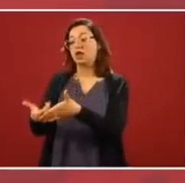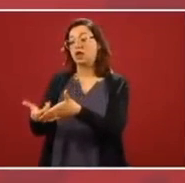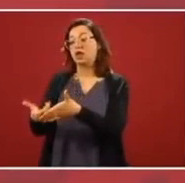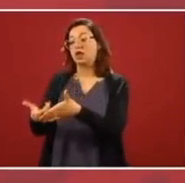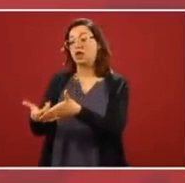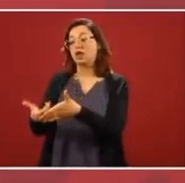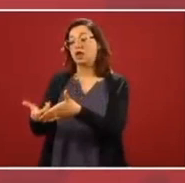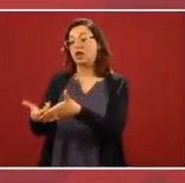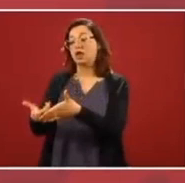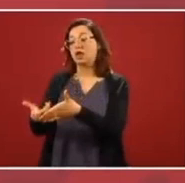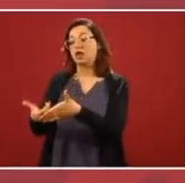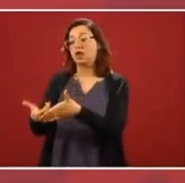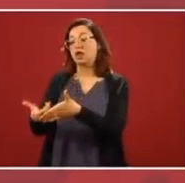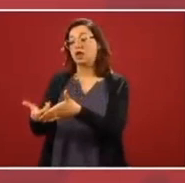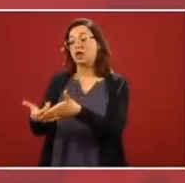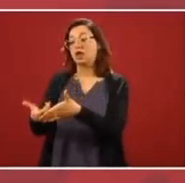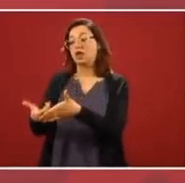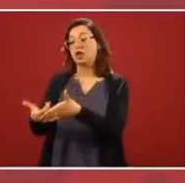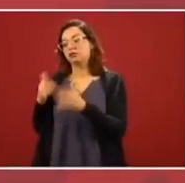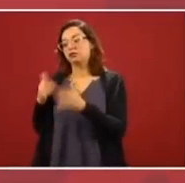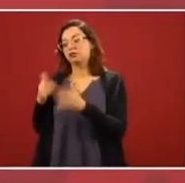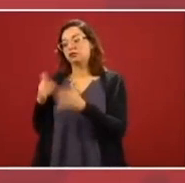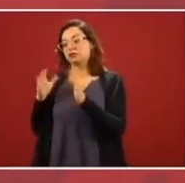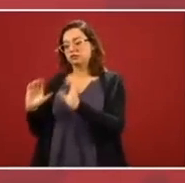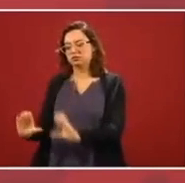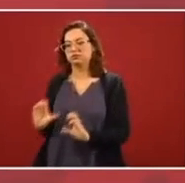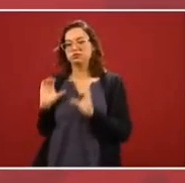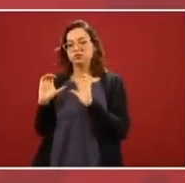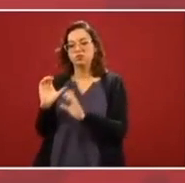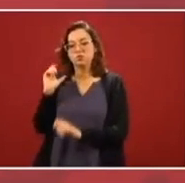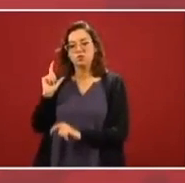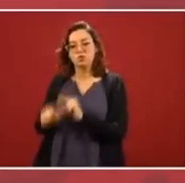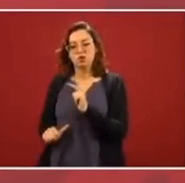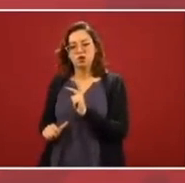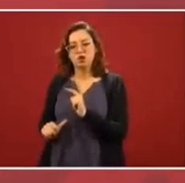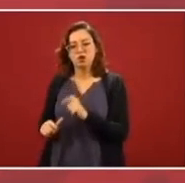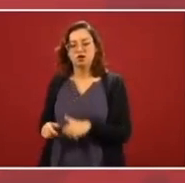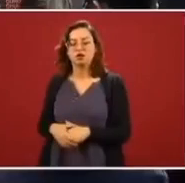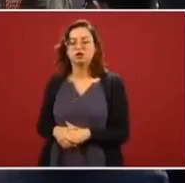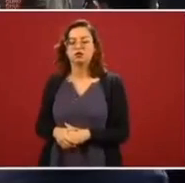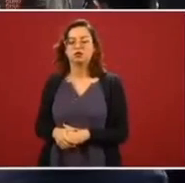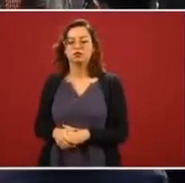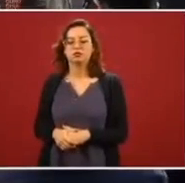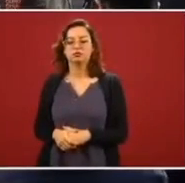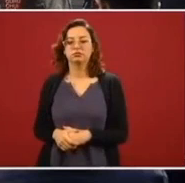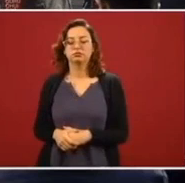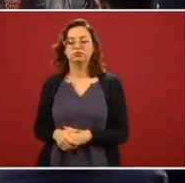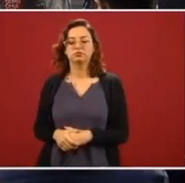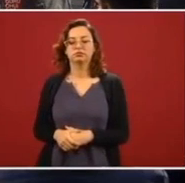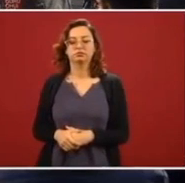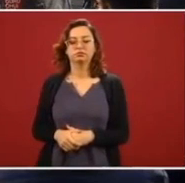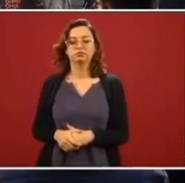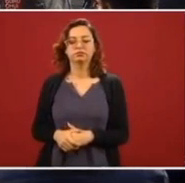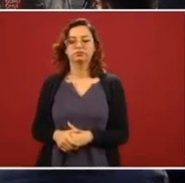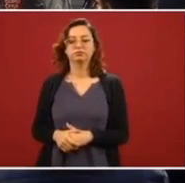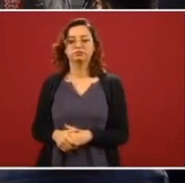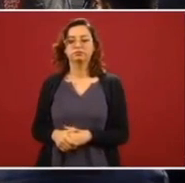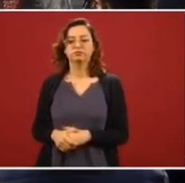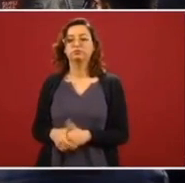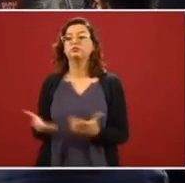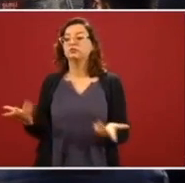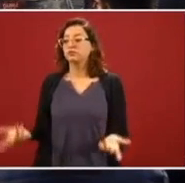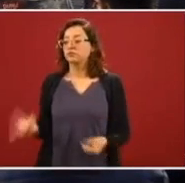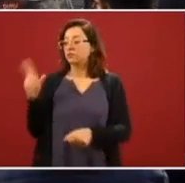starting from the preventative measures. y la